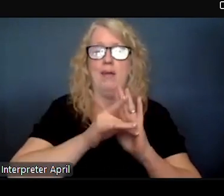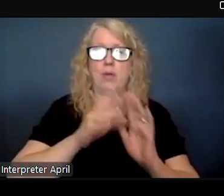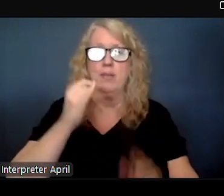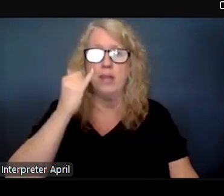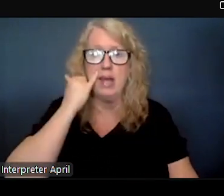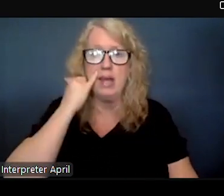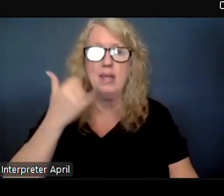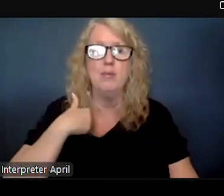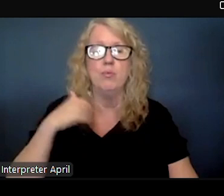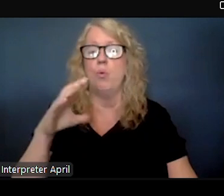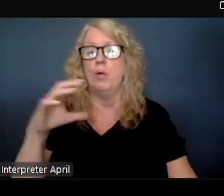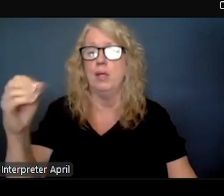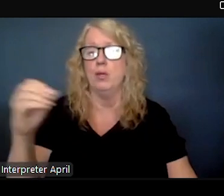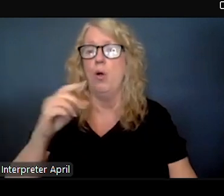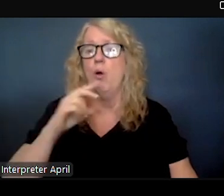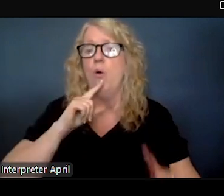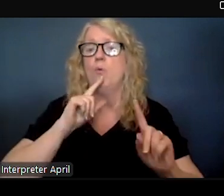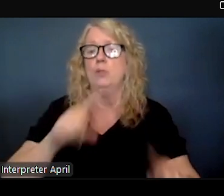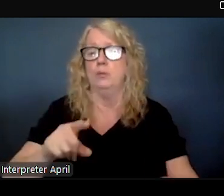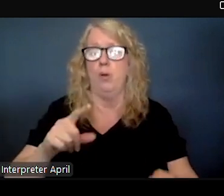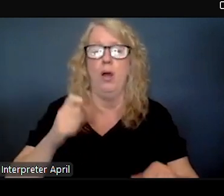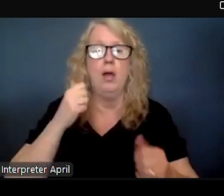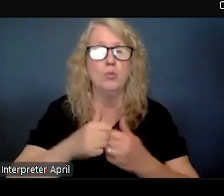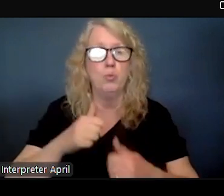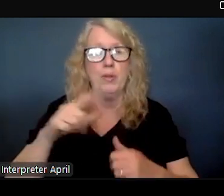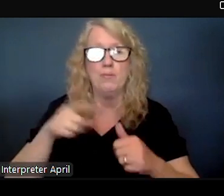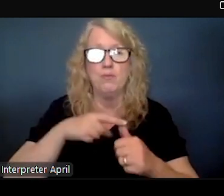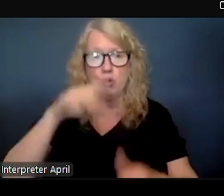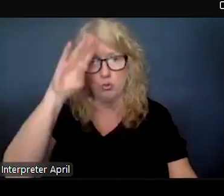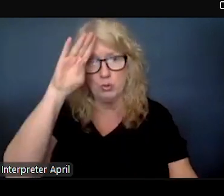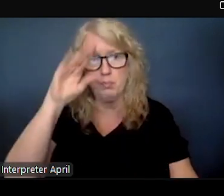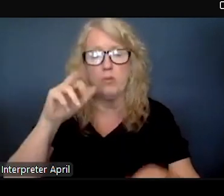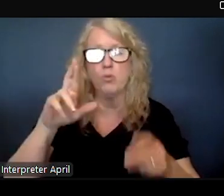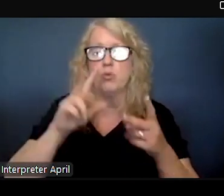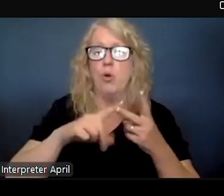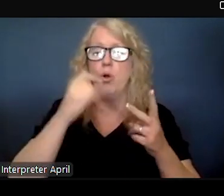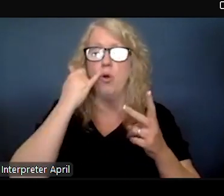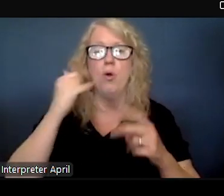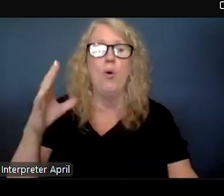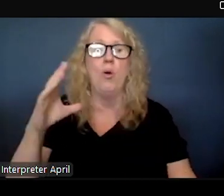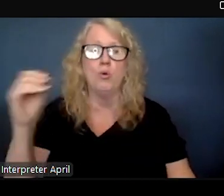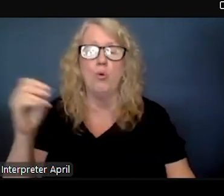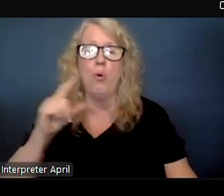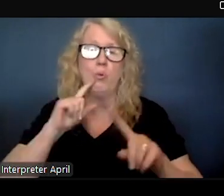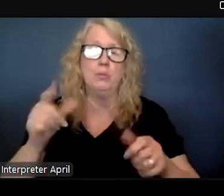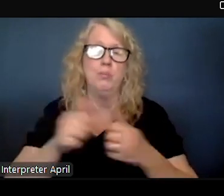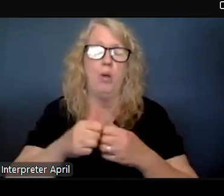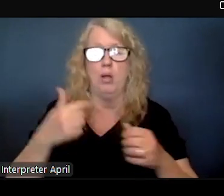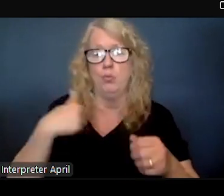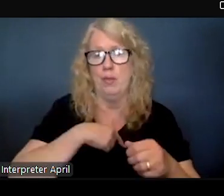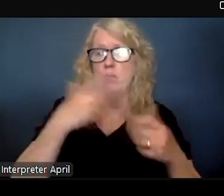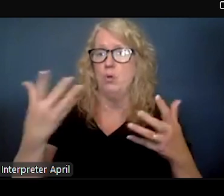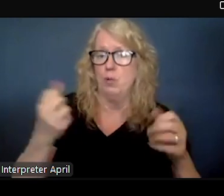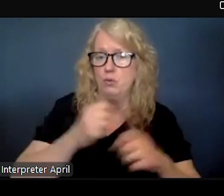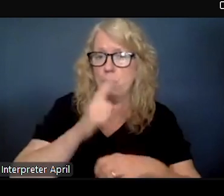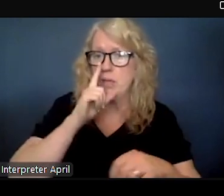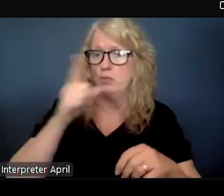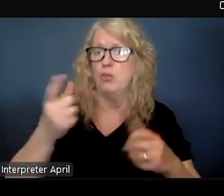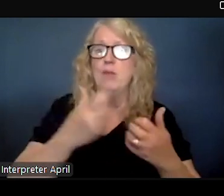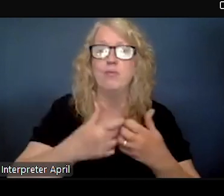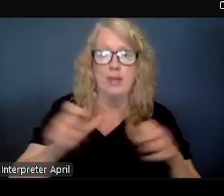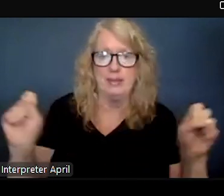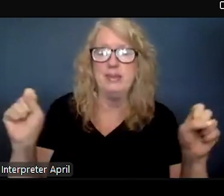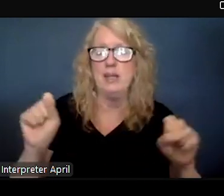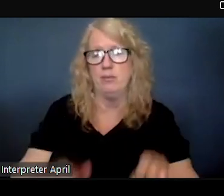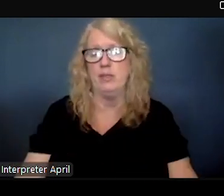do co-respond with any first Mm. responders, or we ask them to co-respond with us, we wanted that there for the safety